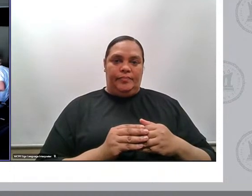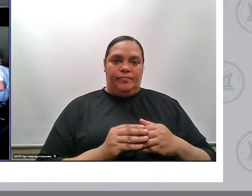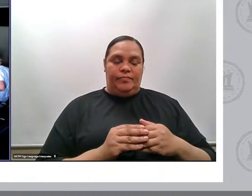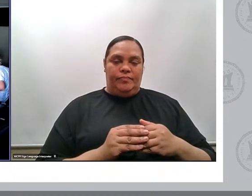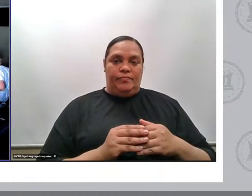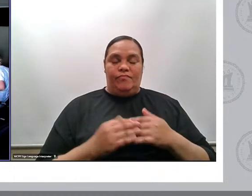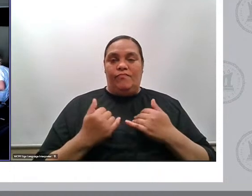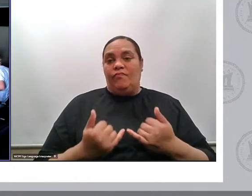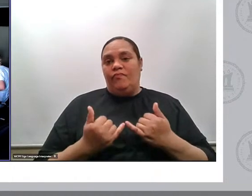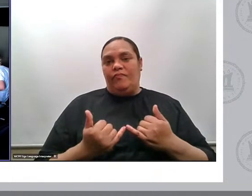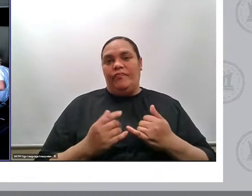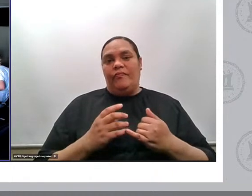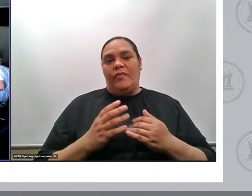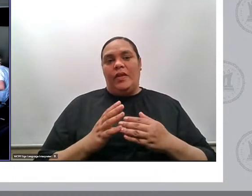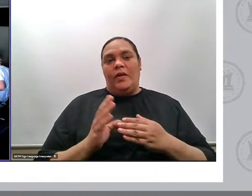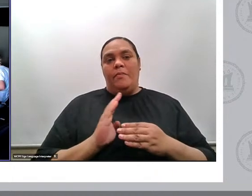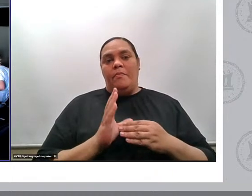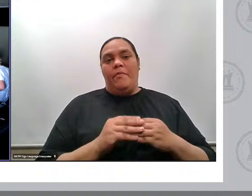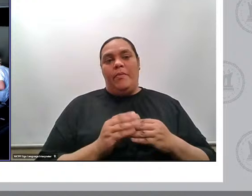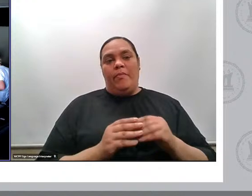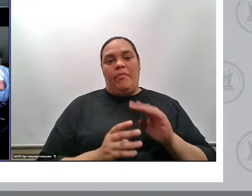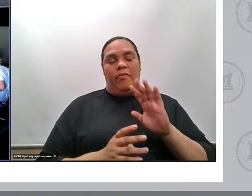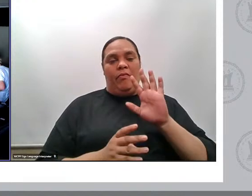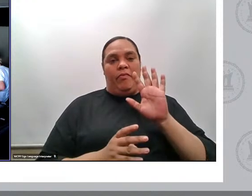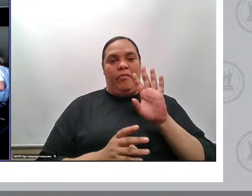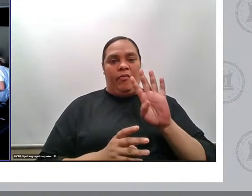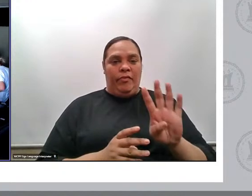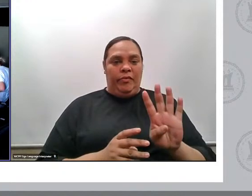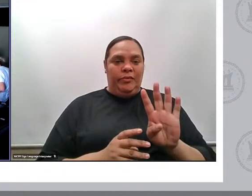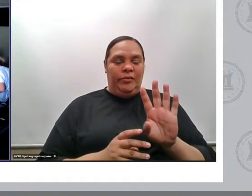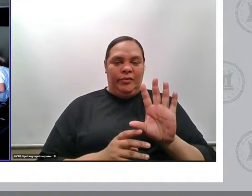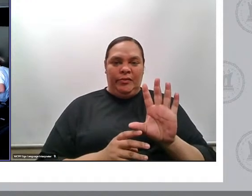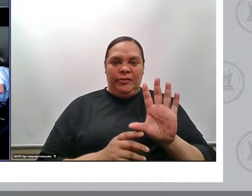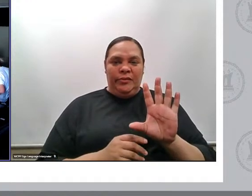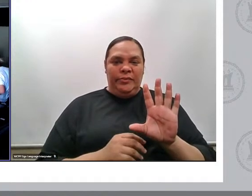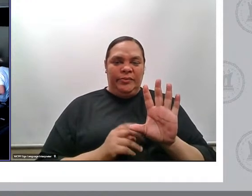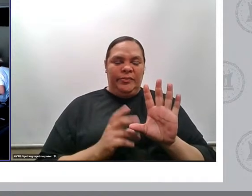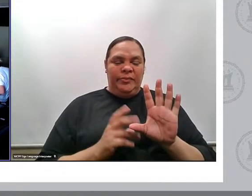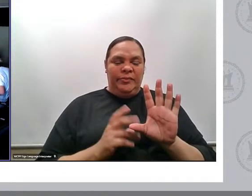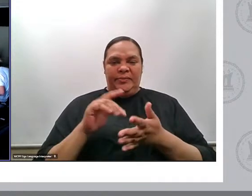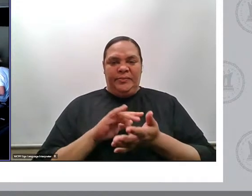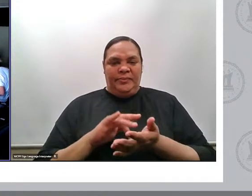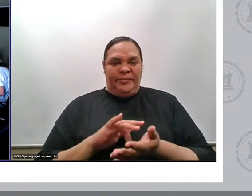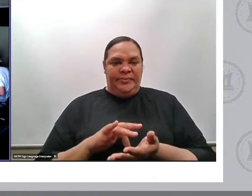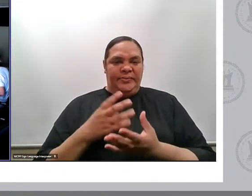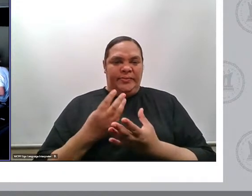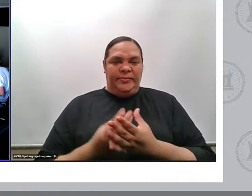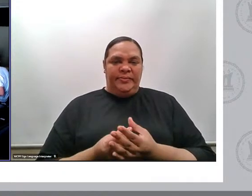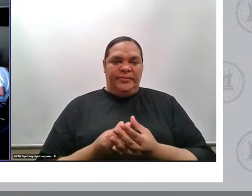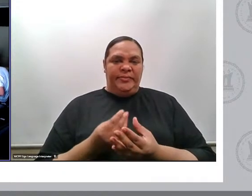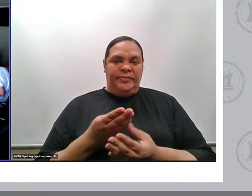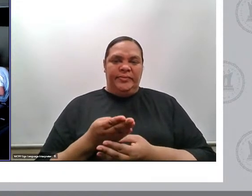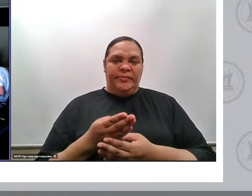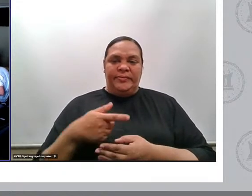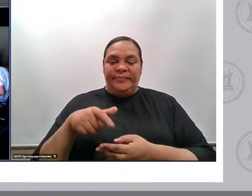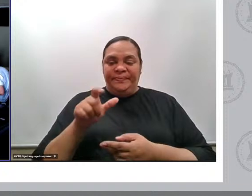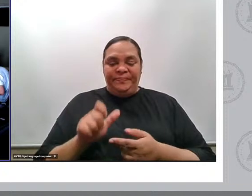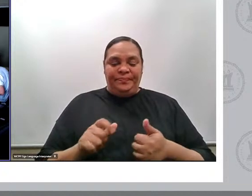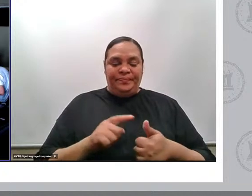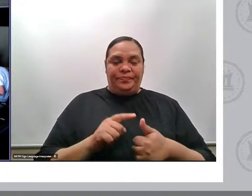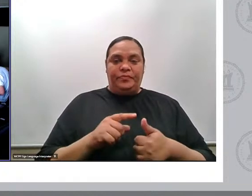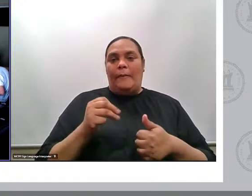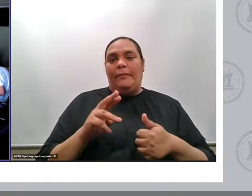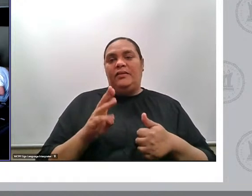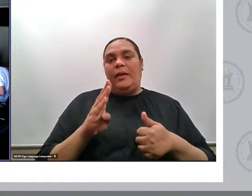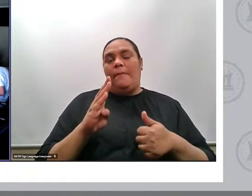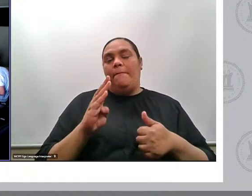Currently, there are 5 board members, so there is at present 2 vacancies on the board. The chairperson, Mr.